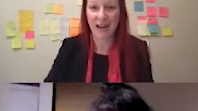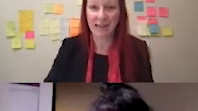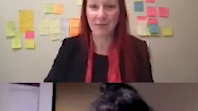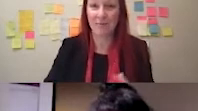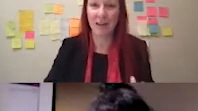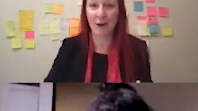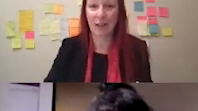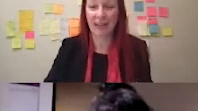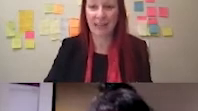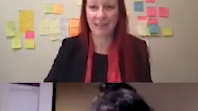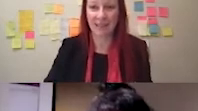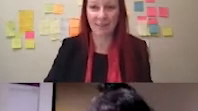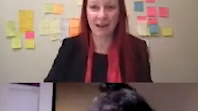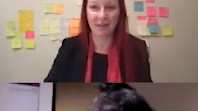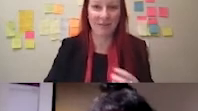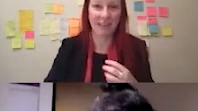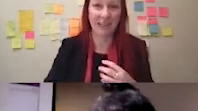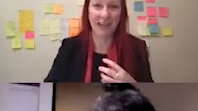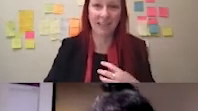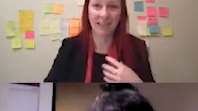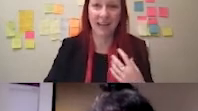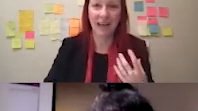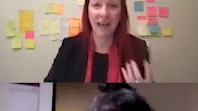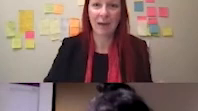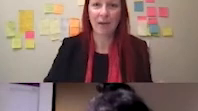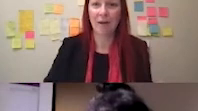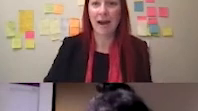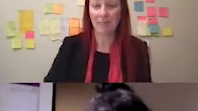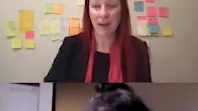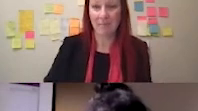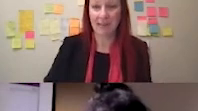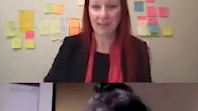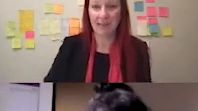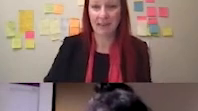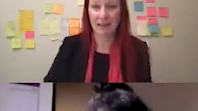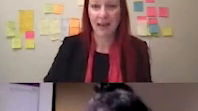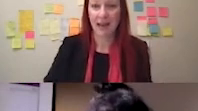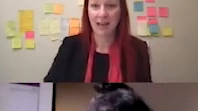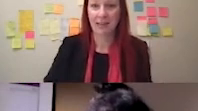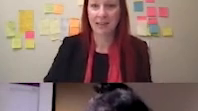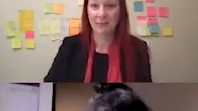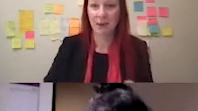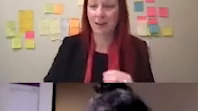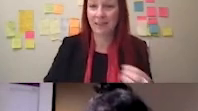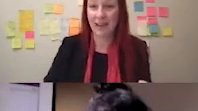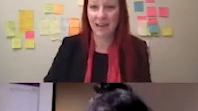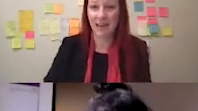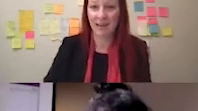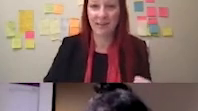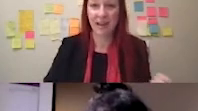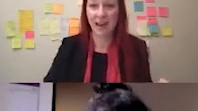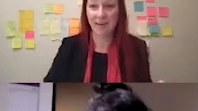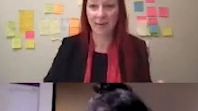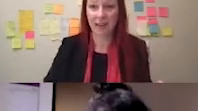top right is with my colleagues in the Department of Education and we're writing papers and we have